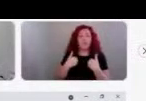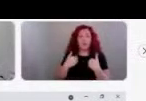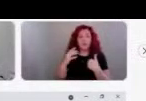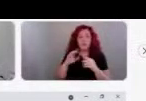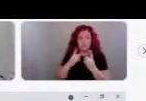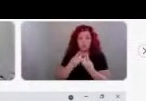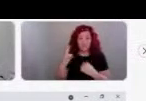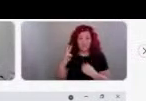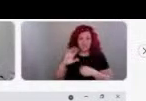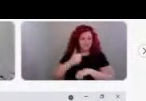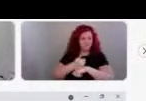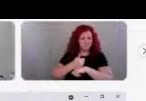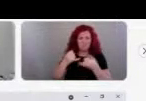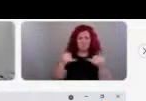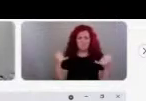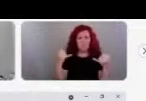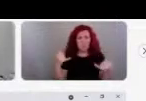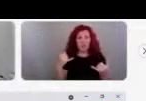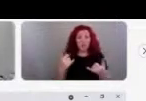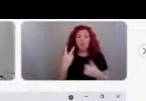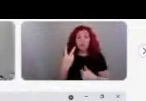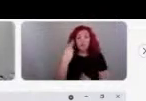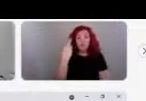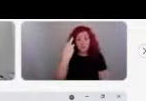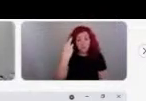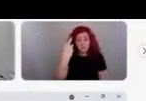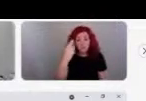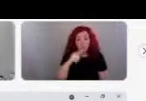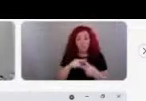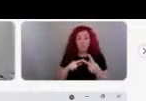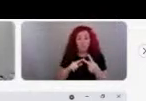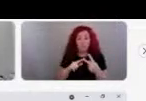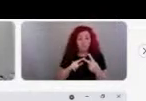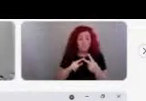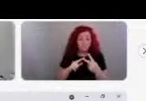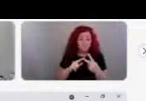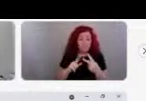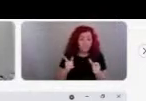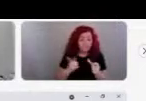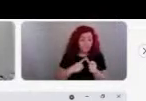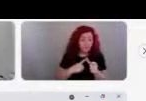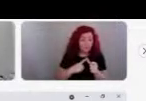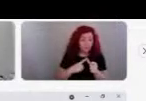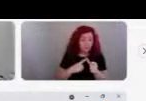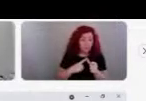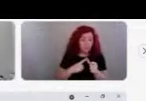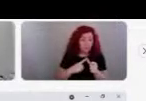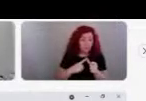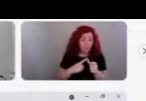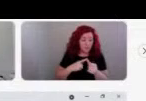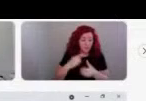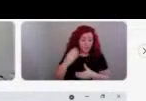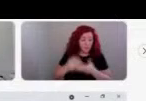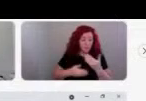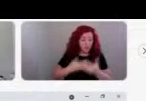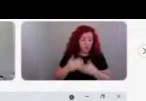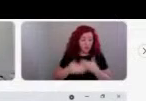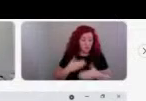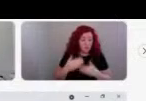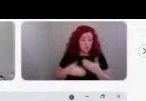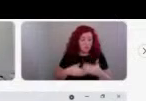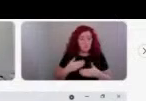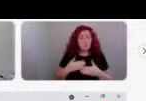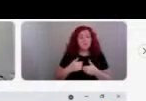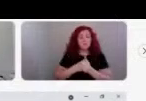defined really for two sets of reasons um the the first is due to the process that was followed and the characteristics that that